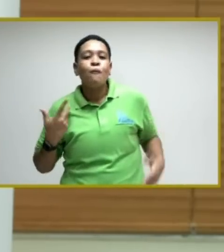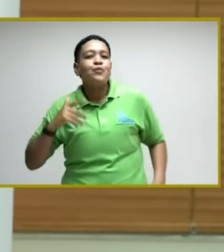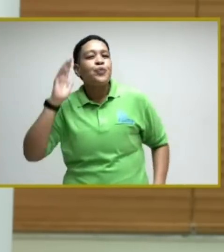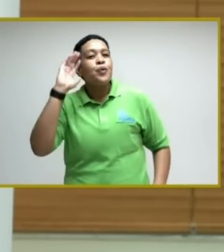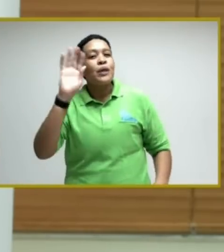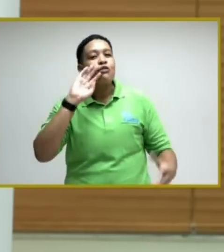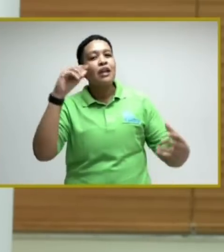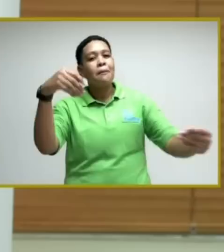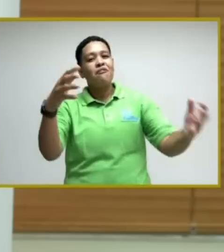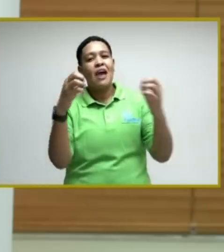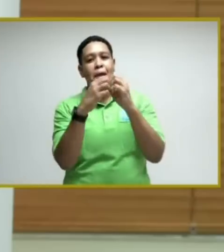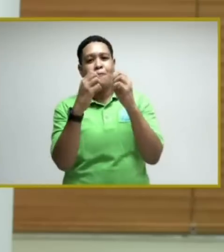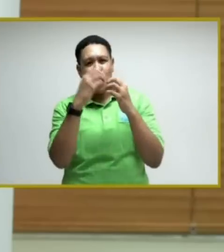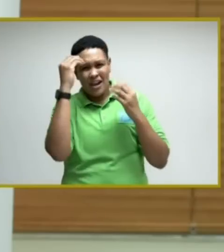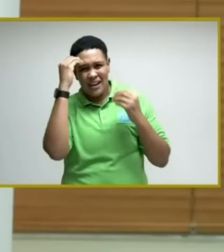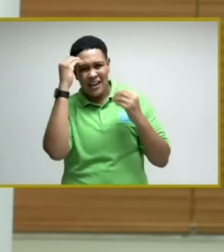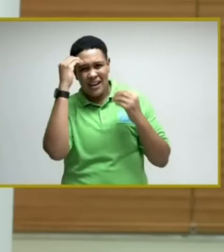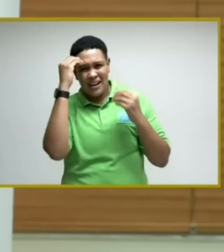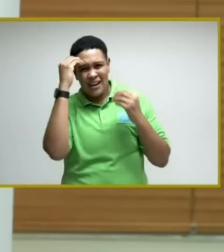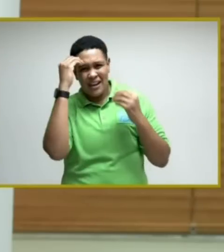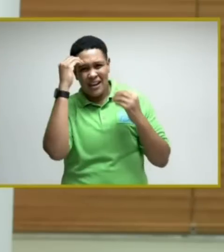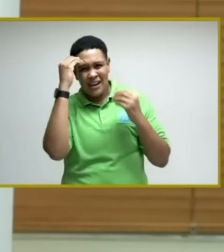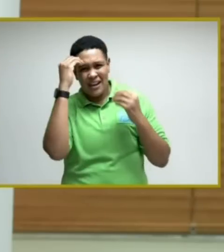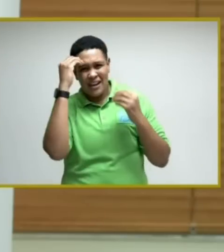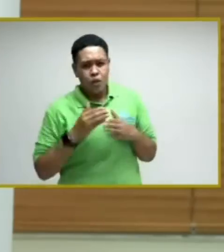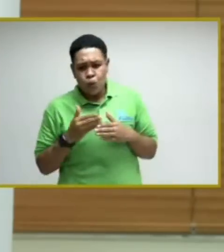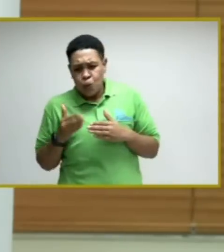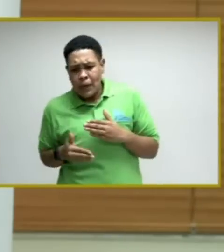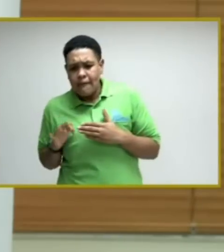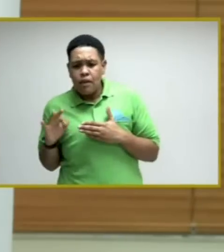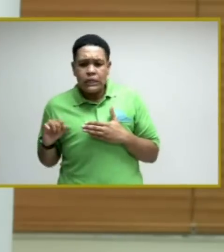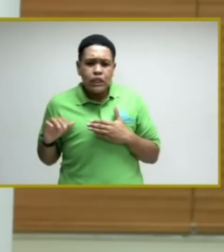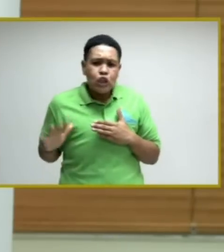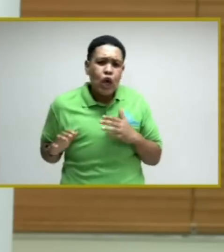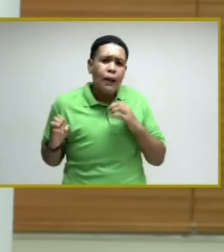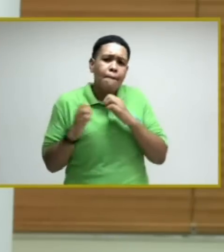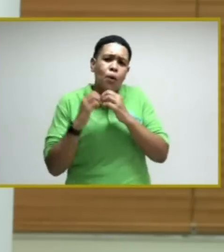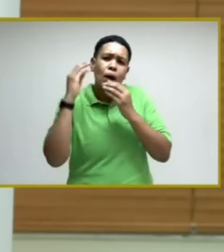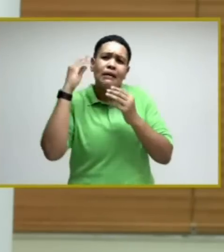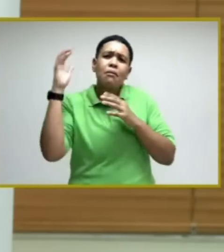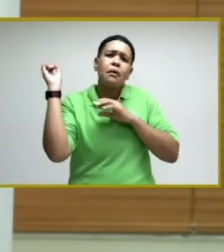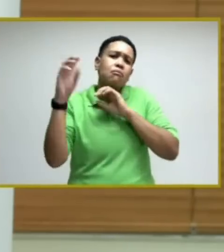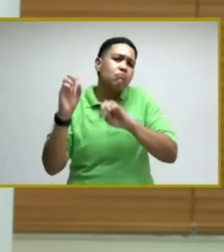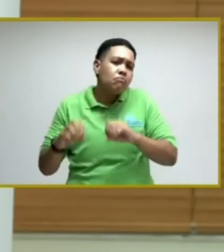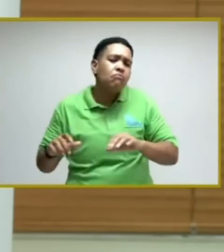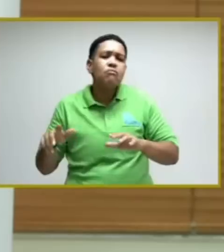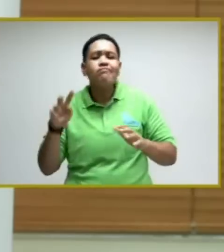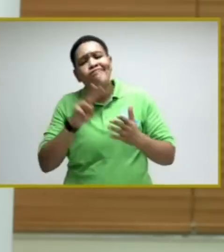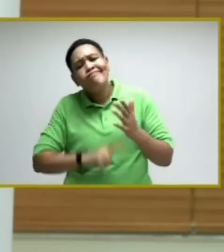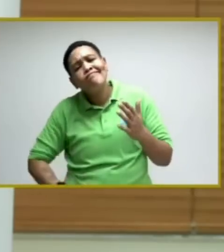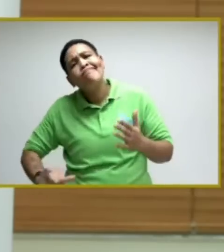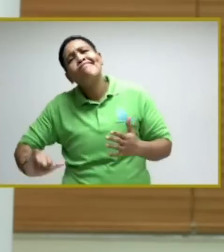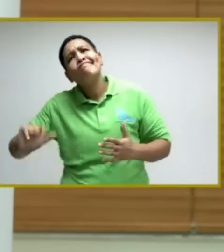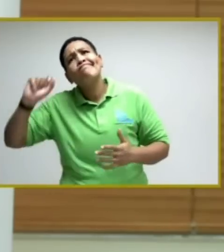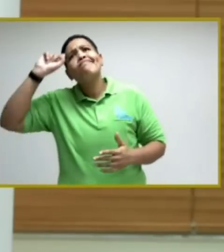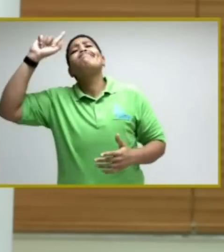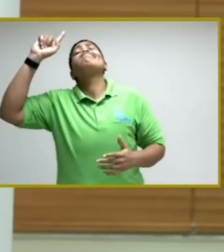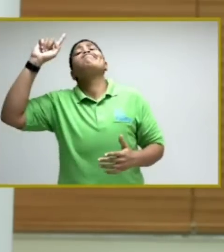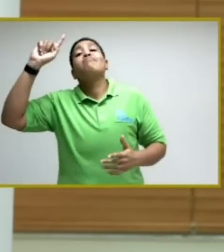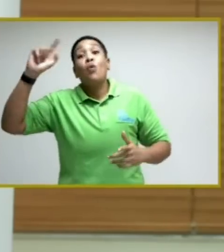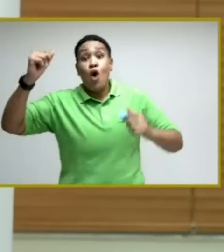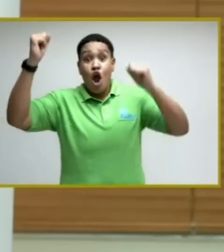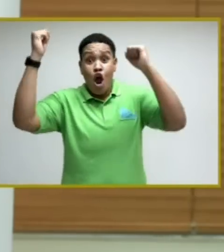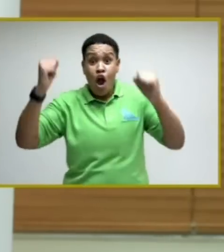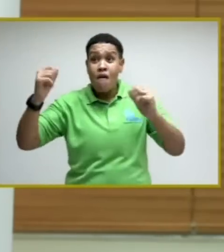provide further details later on into the weekend. And as soon as we have a confirmatory date for